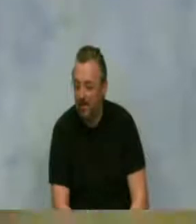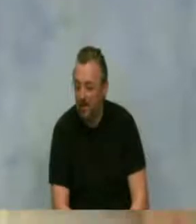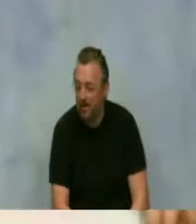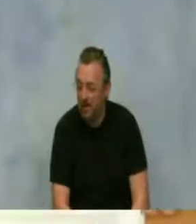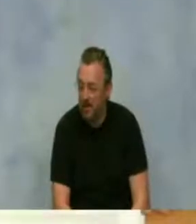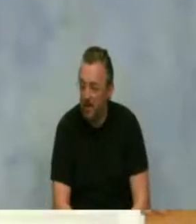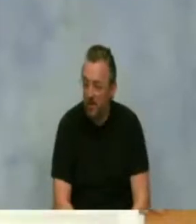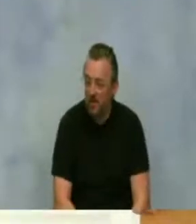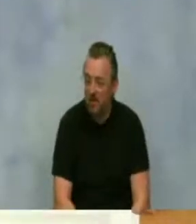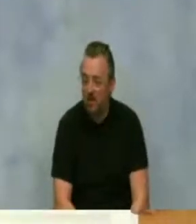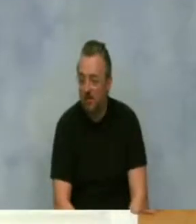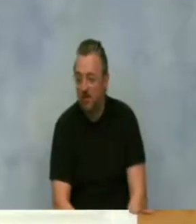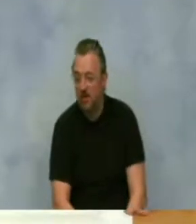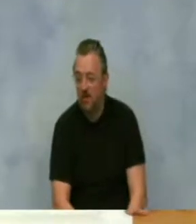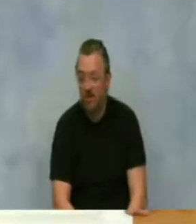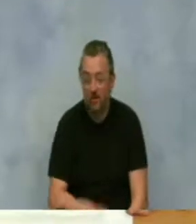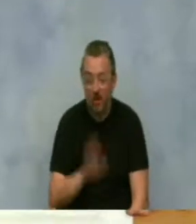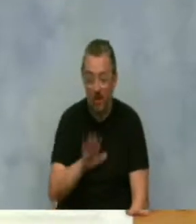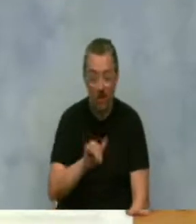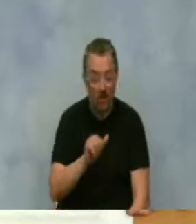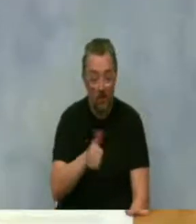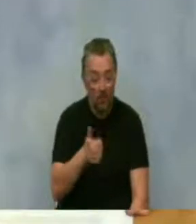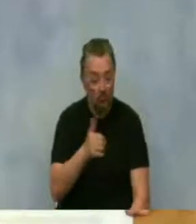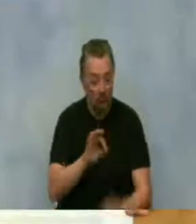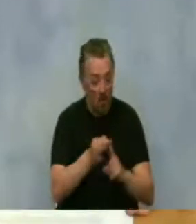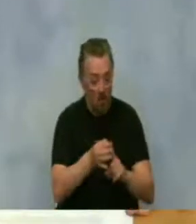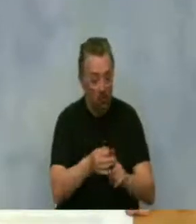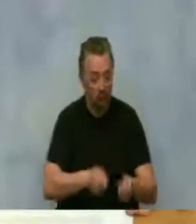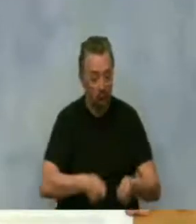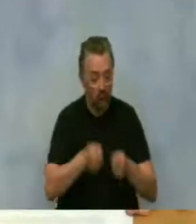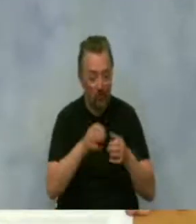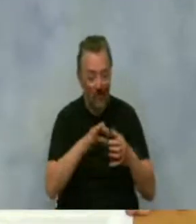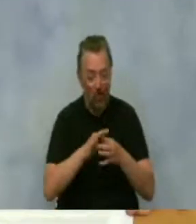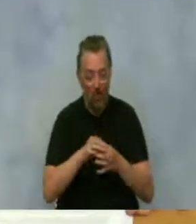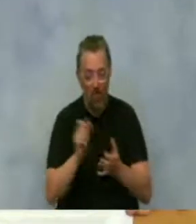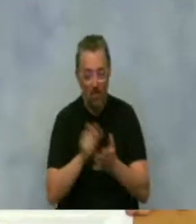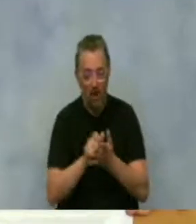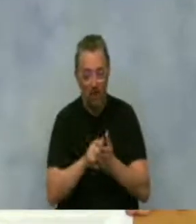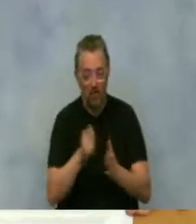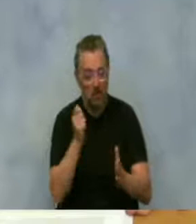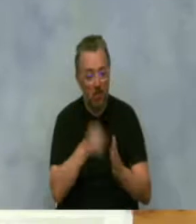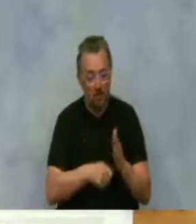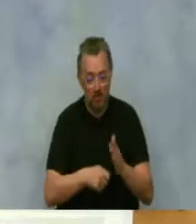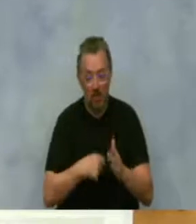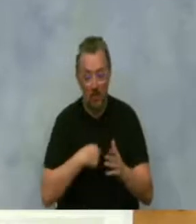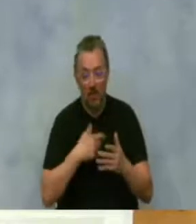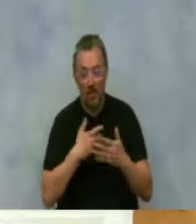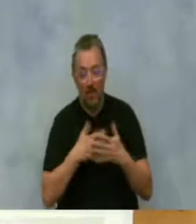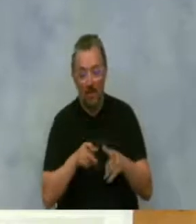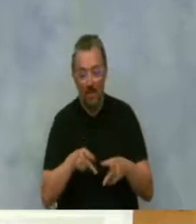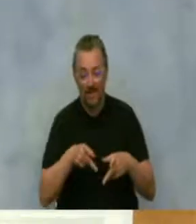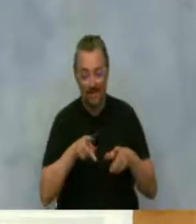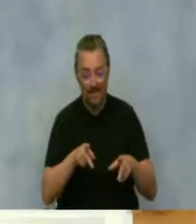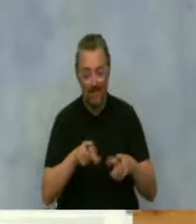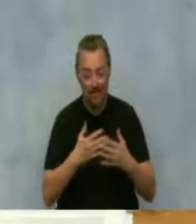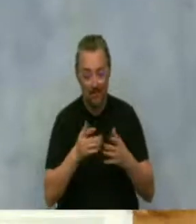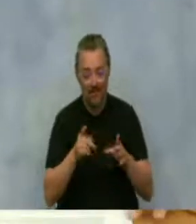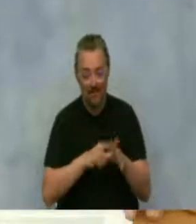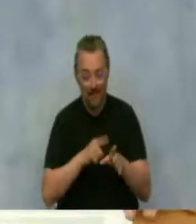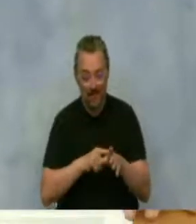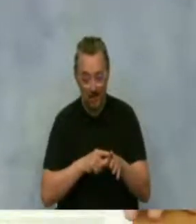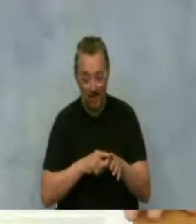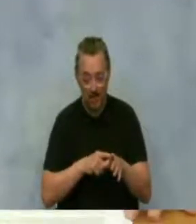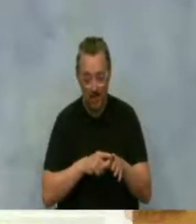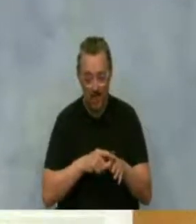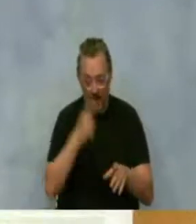Thanks, Councillor, for your question, and good points made around the open market purchase scheme. We've had the scheme in place for a number of years now. In fact, I think we were